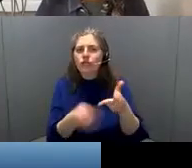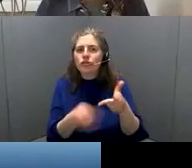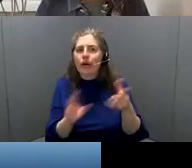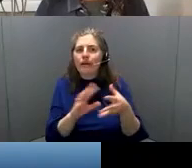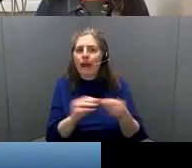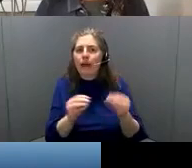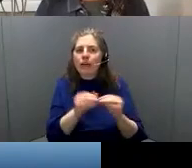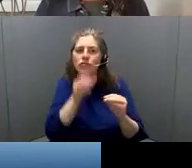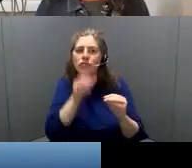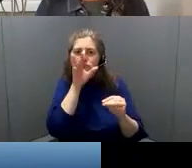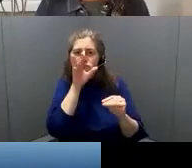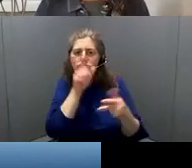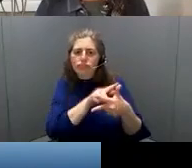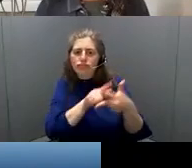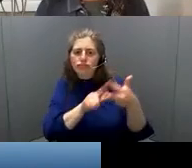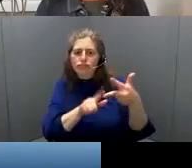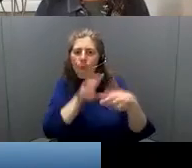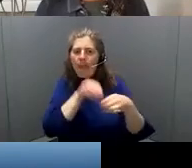narration